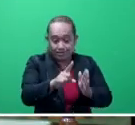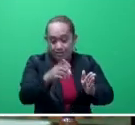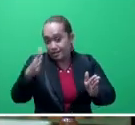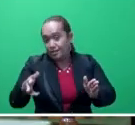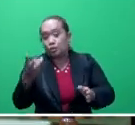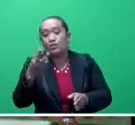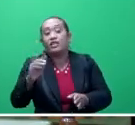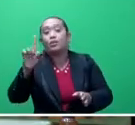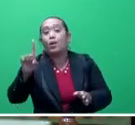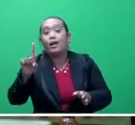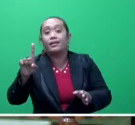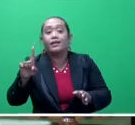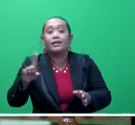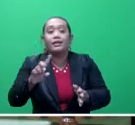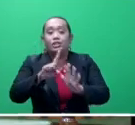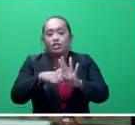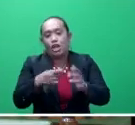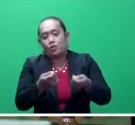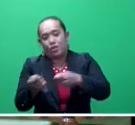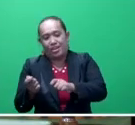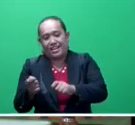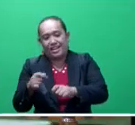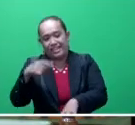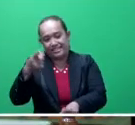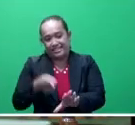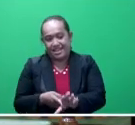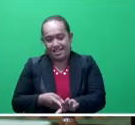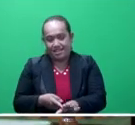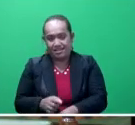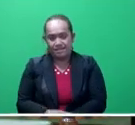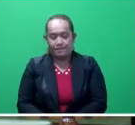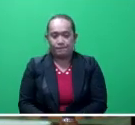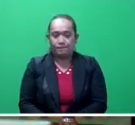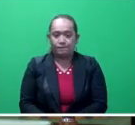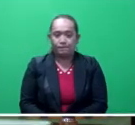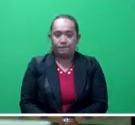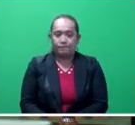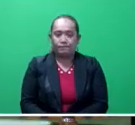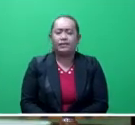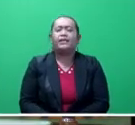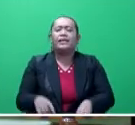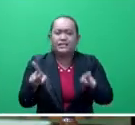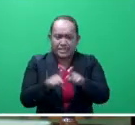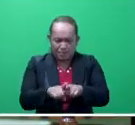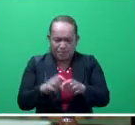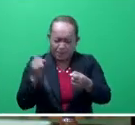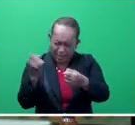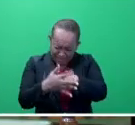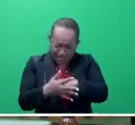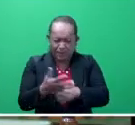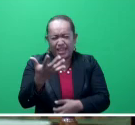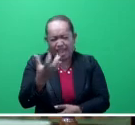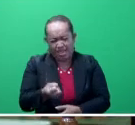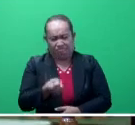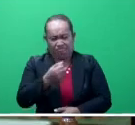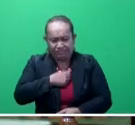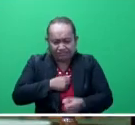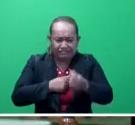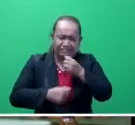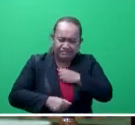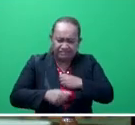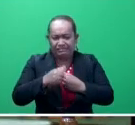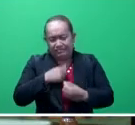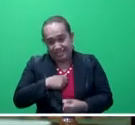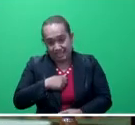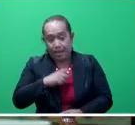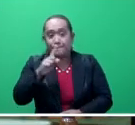reviewed. Mr. Speaker, sir, healing the wounds of this pandemic begins with supporting working Fijians to do what they do